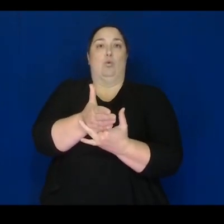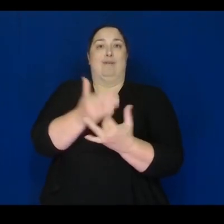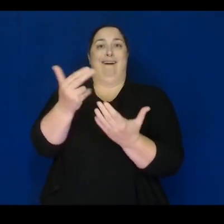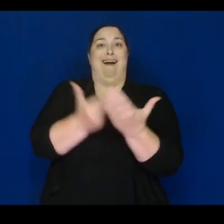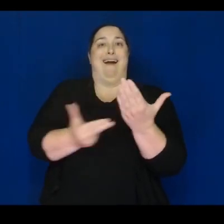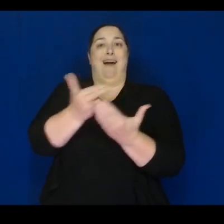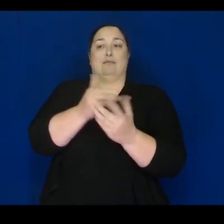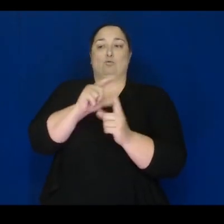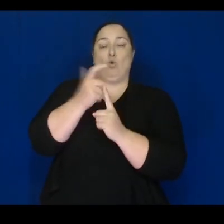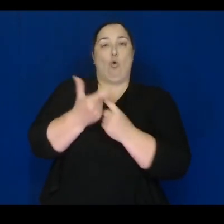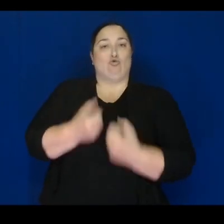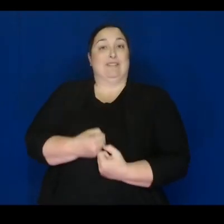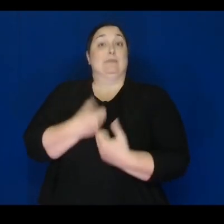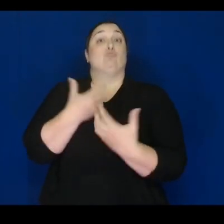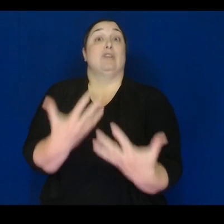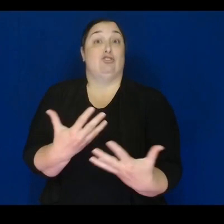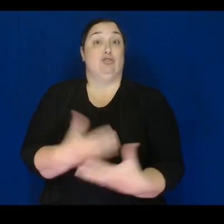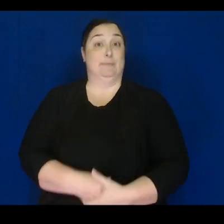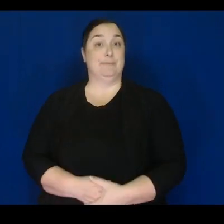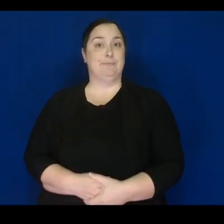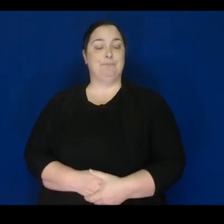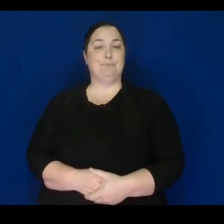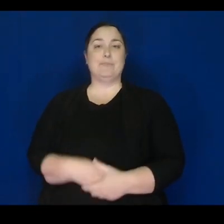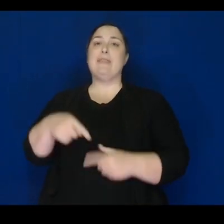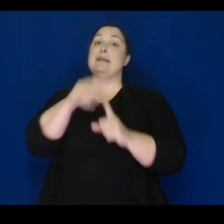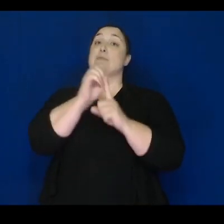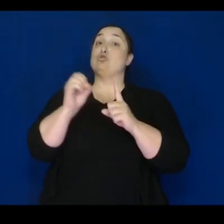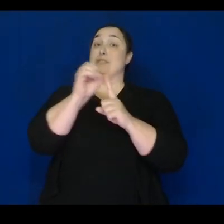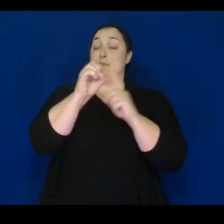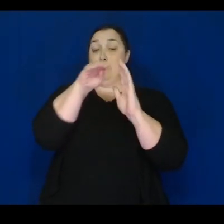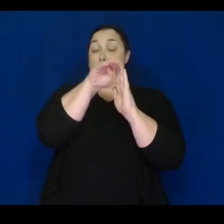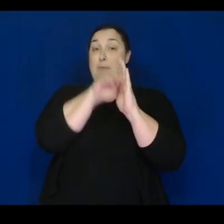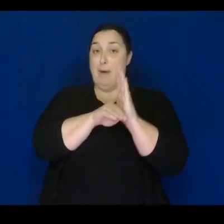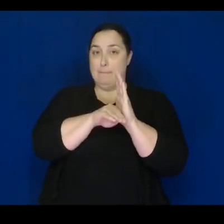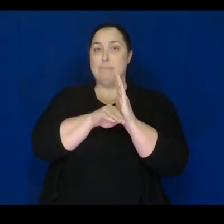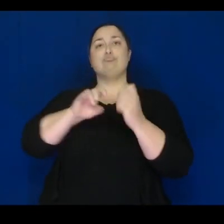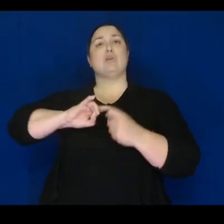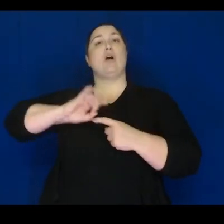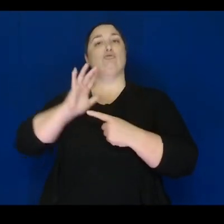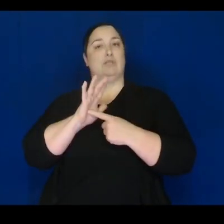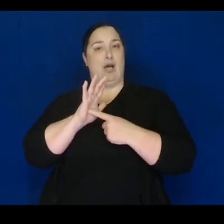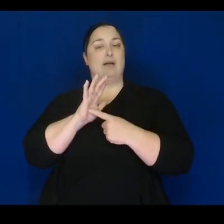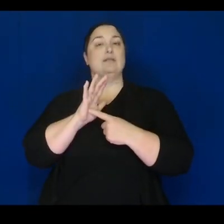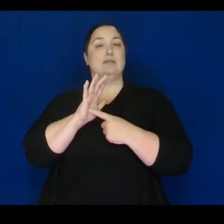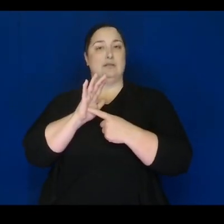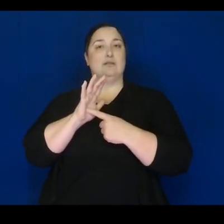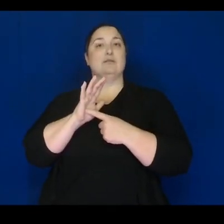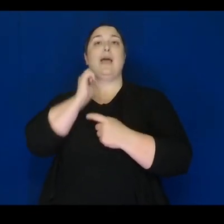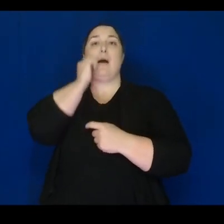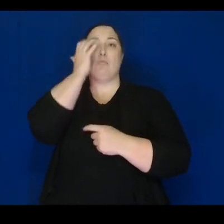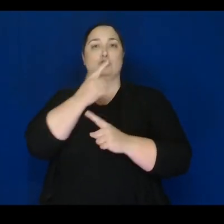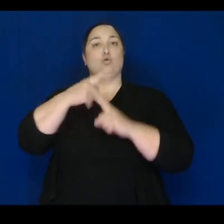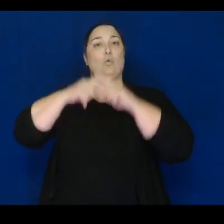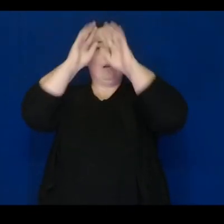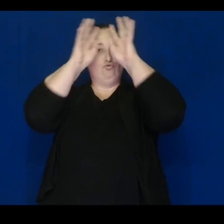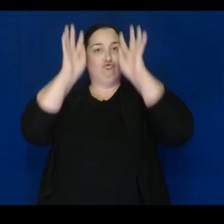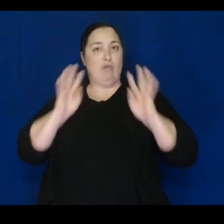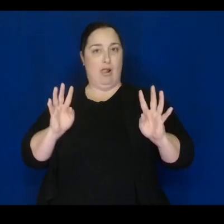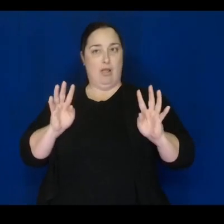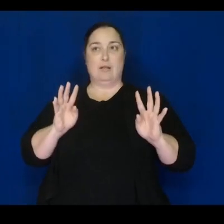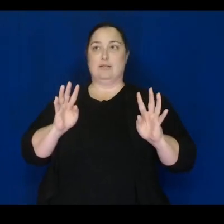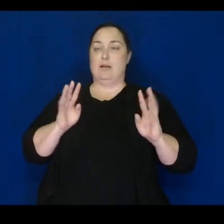of culture. These principles prioritise Aboriginal and Torres Strait Islander ways of